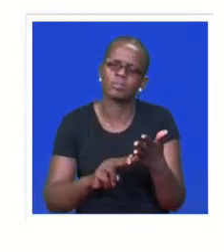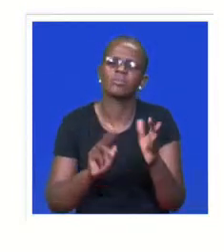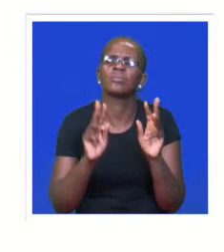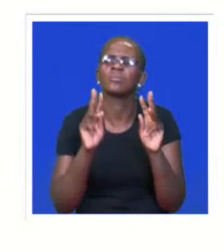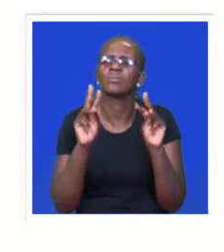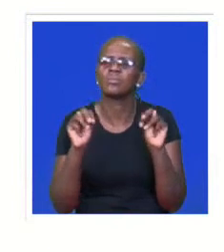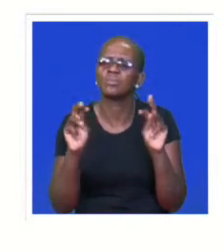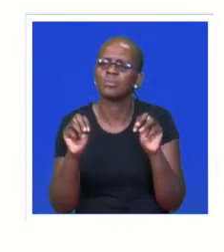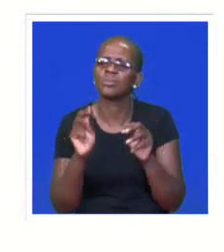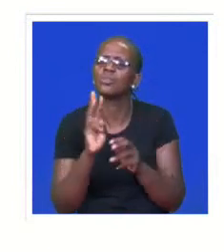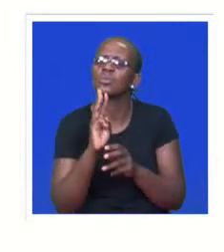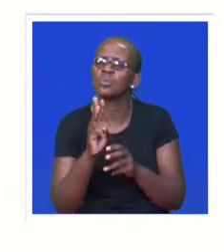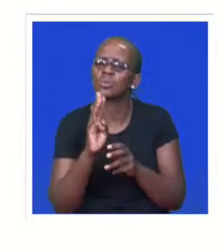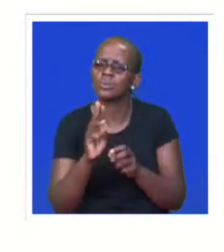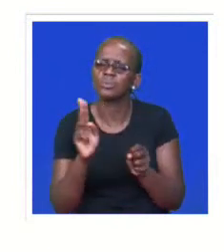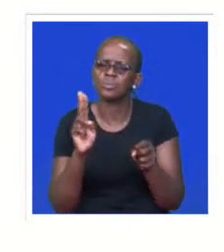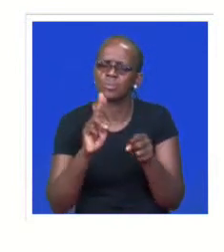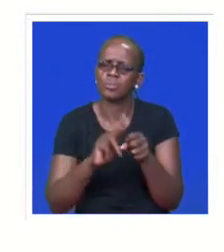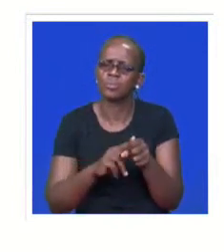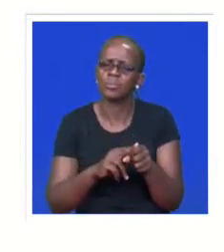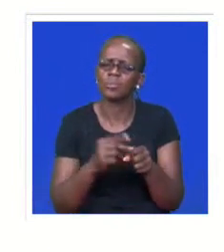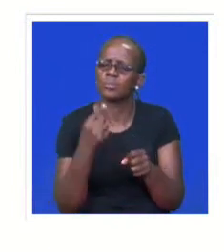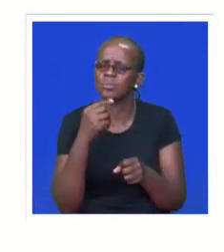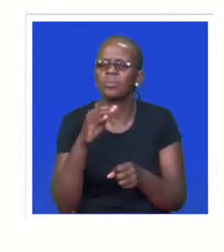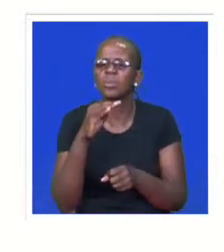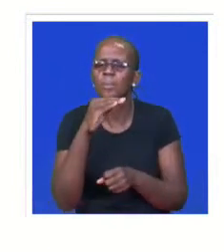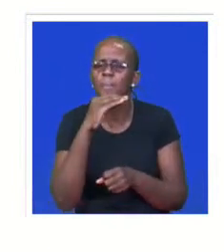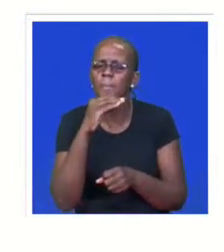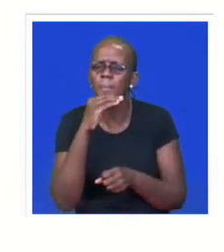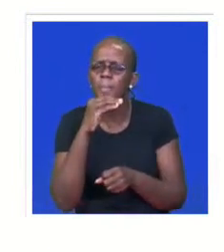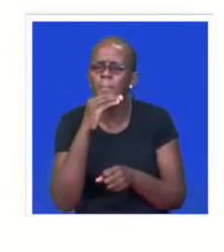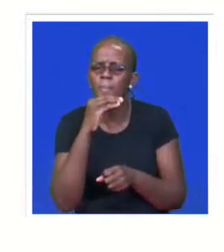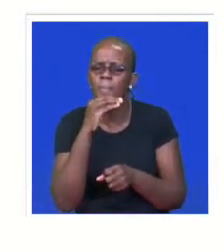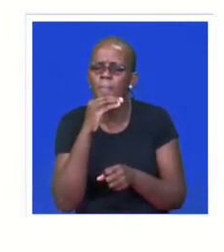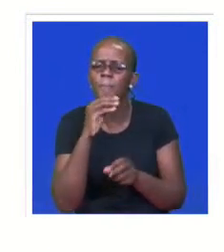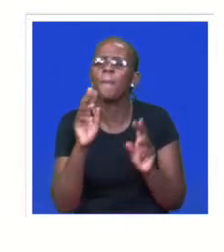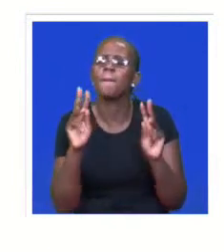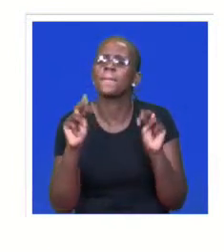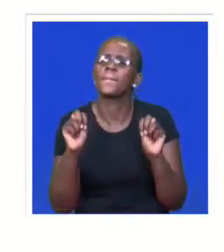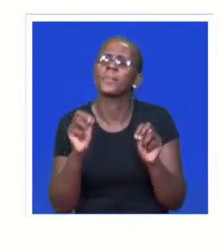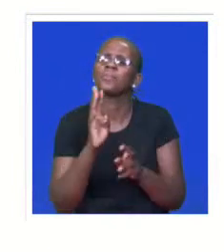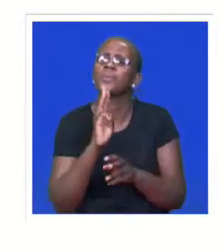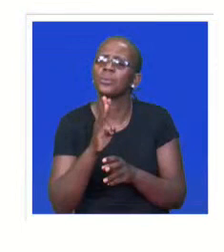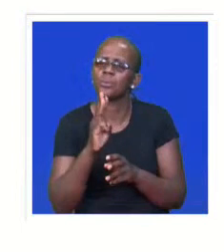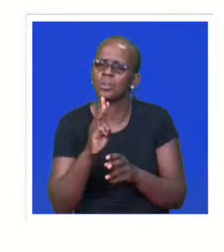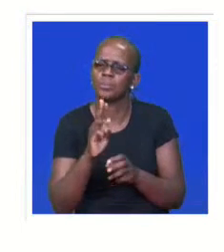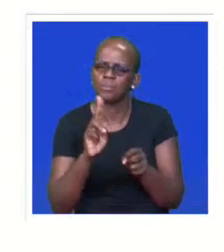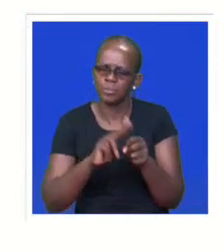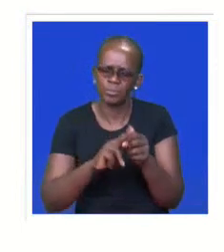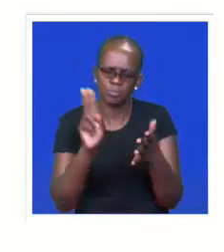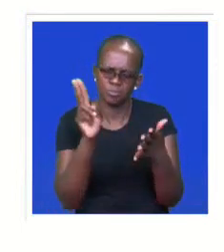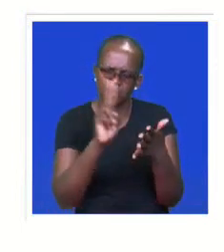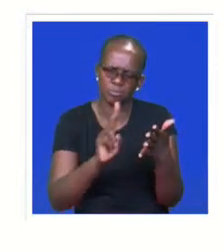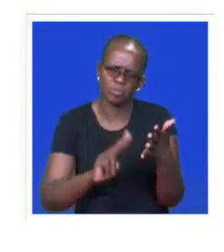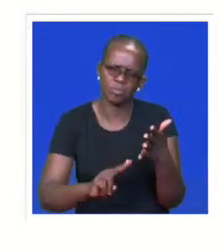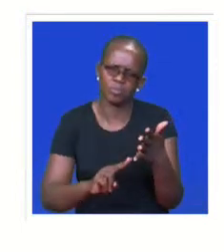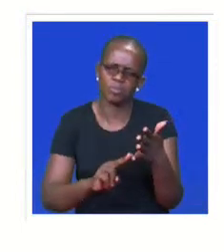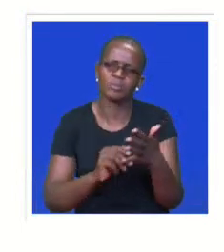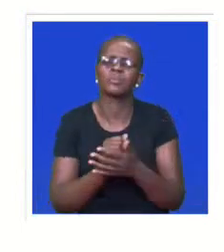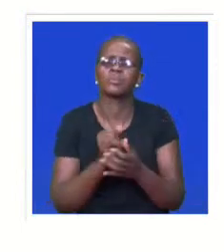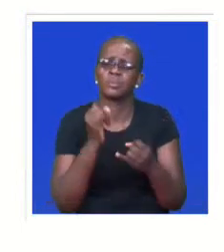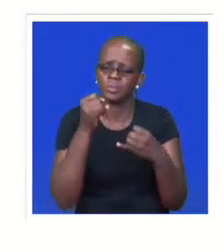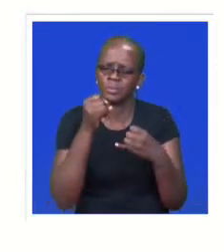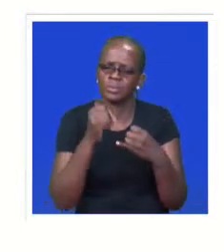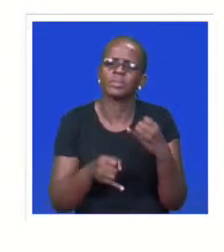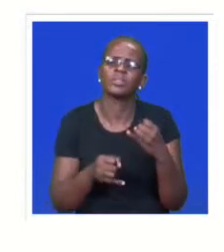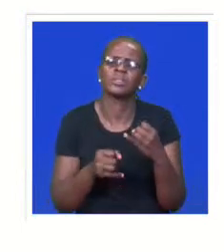have defined some new words, we read a story, and then we have answered some questions based